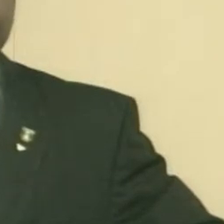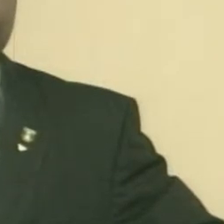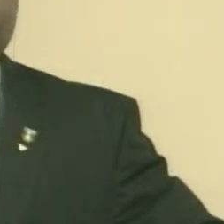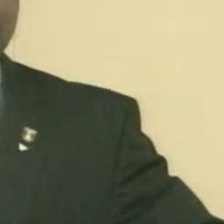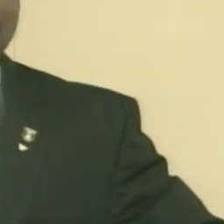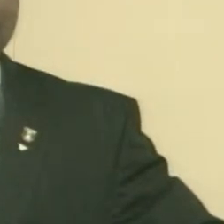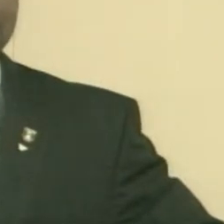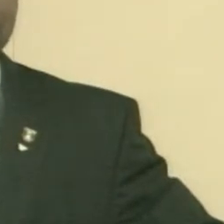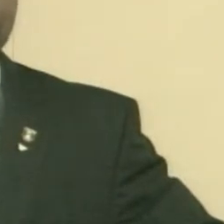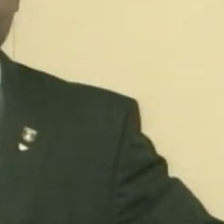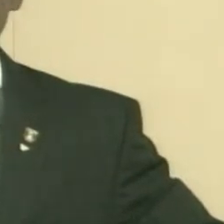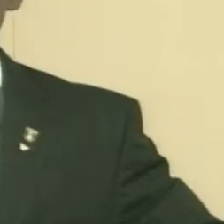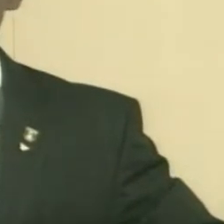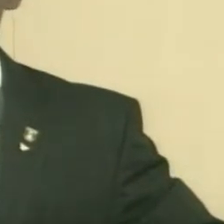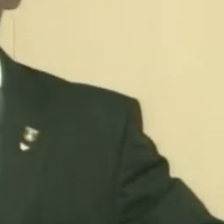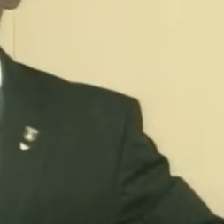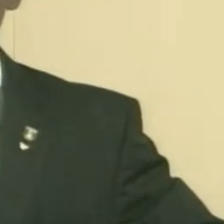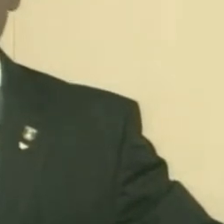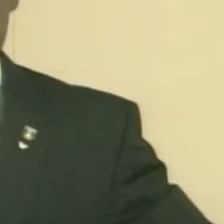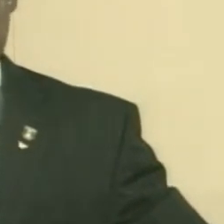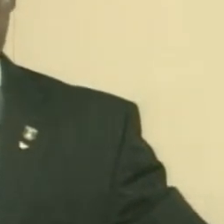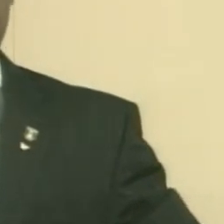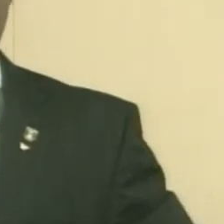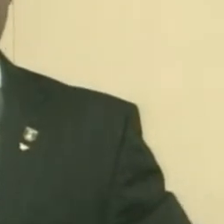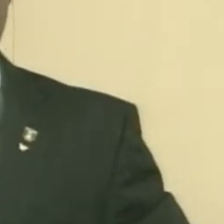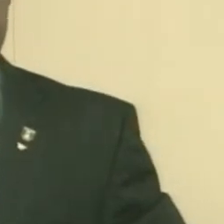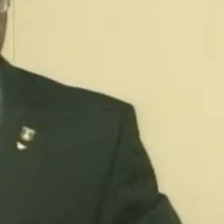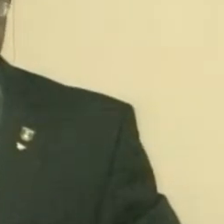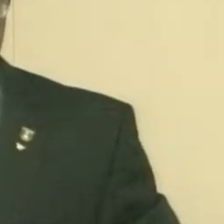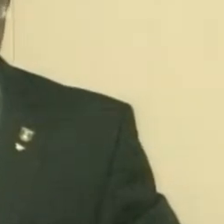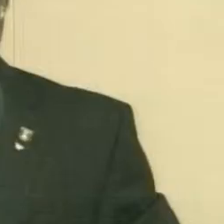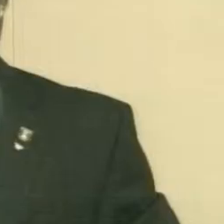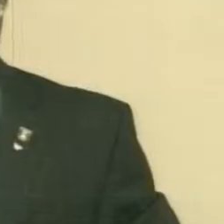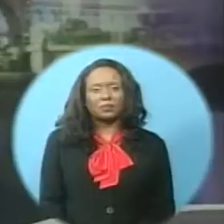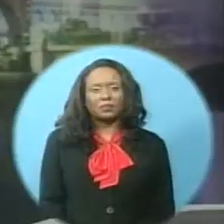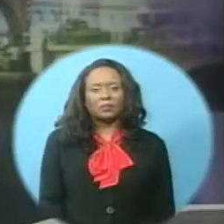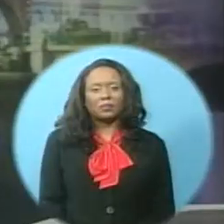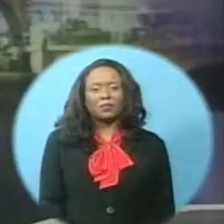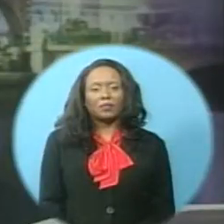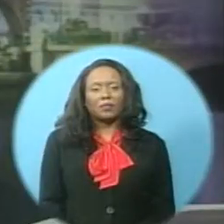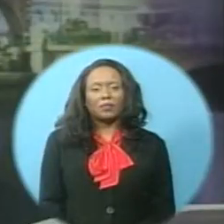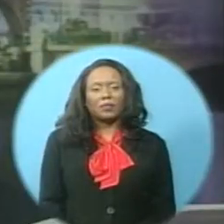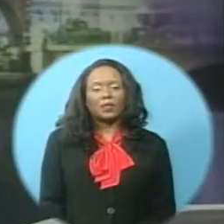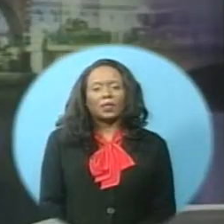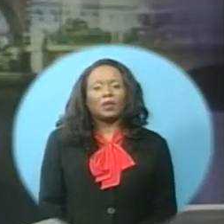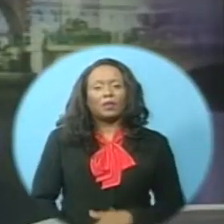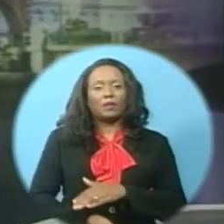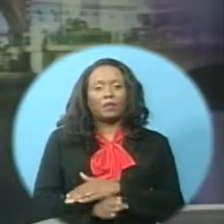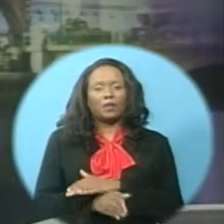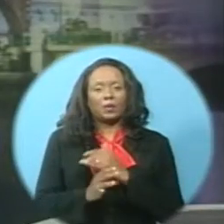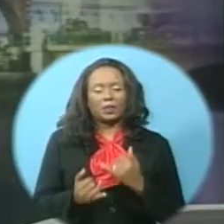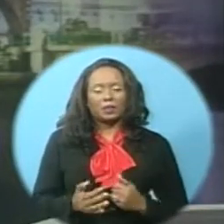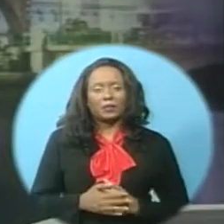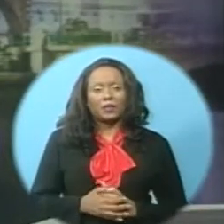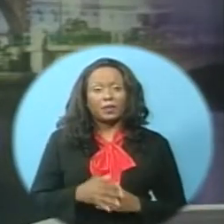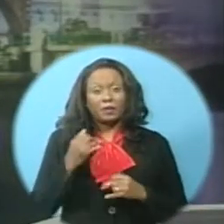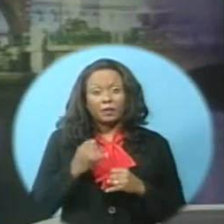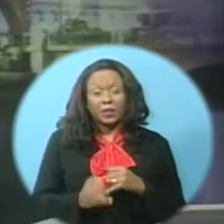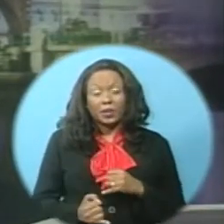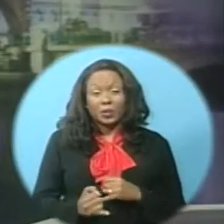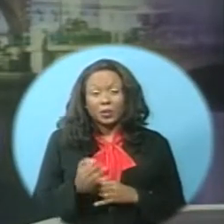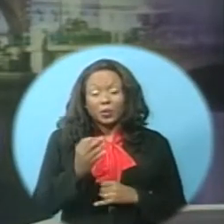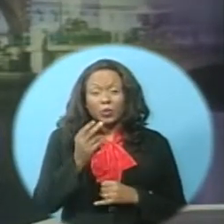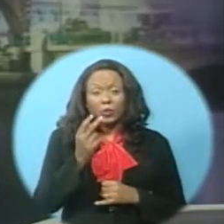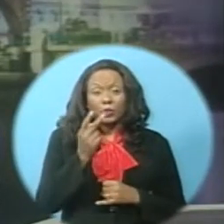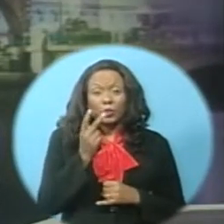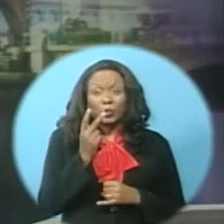sport can be attained within the context of world standards. On the football, the final 2 spots for